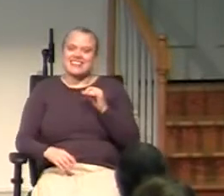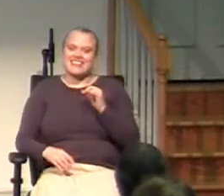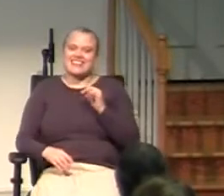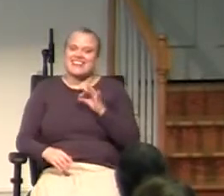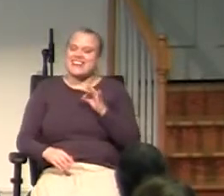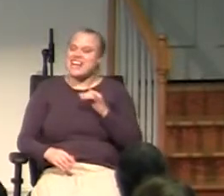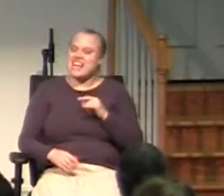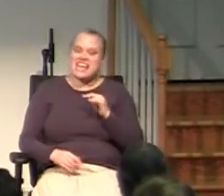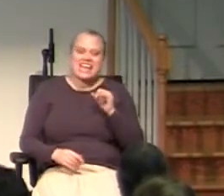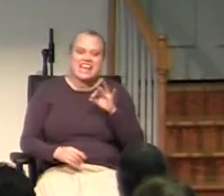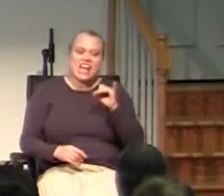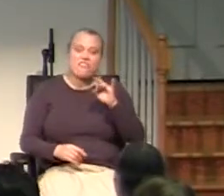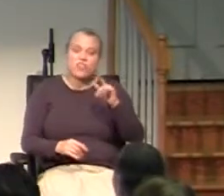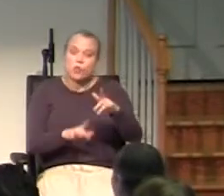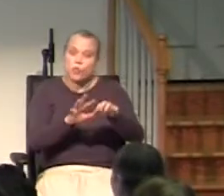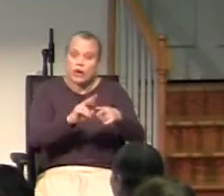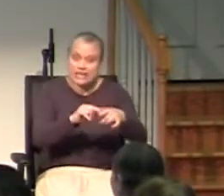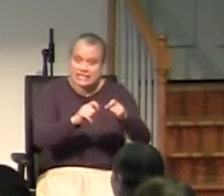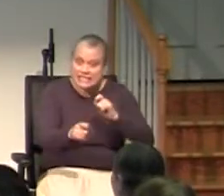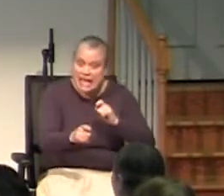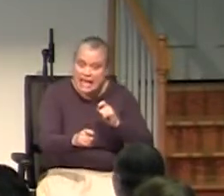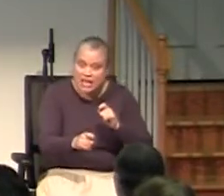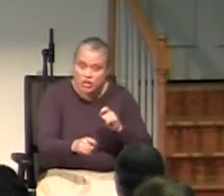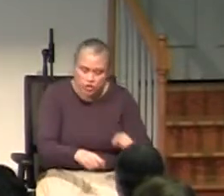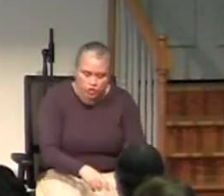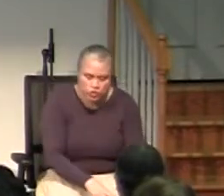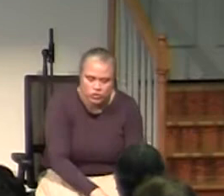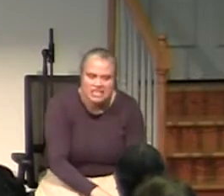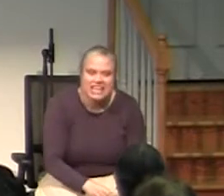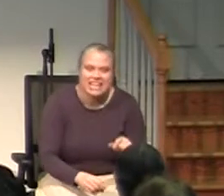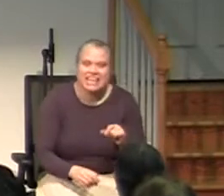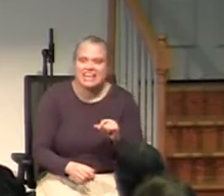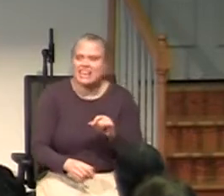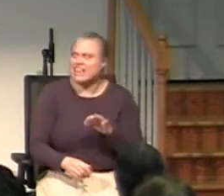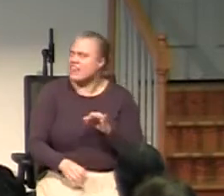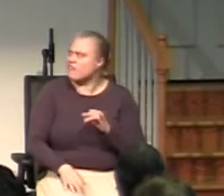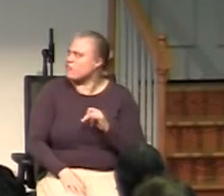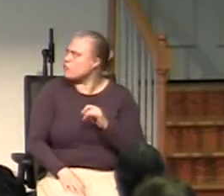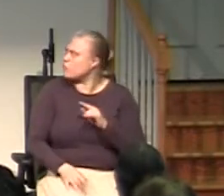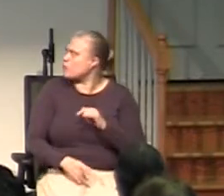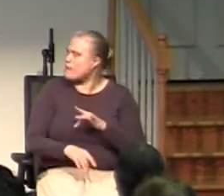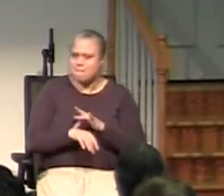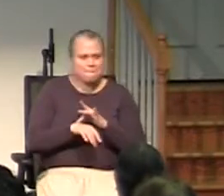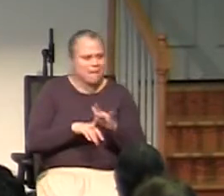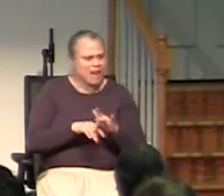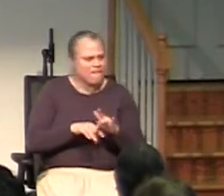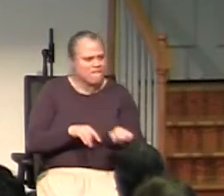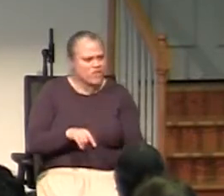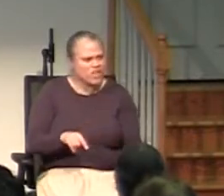and tie your shoes even if you were barefoot